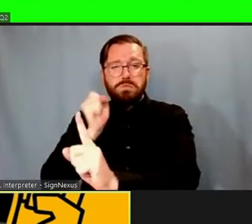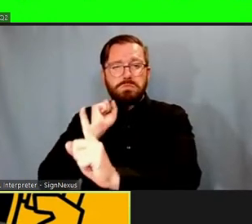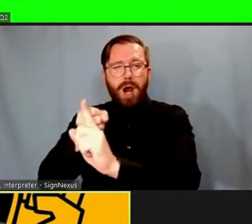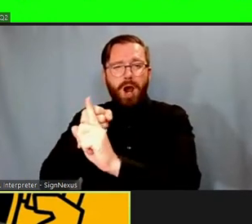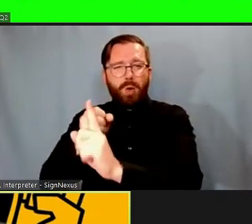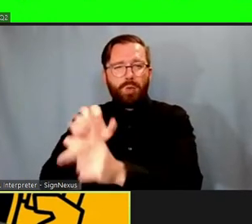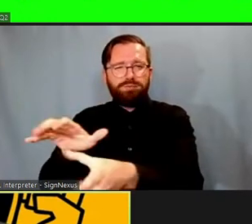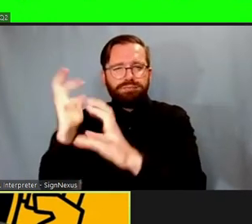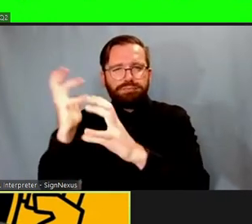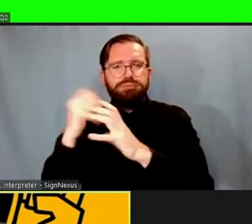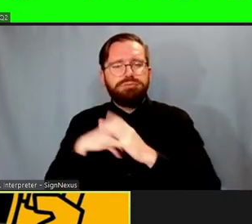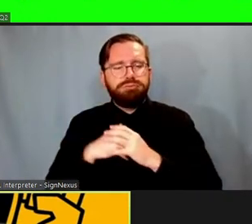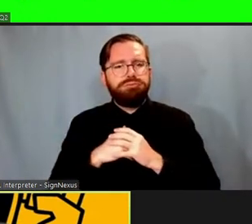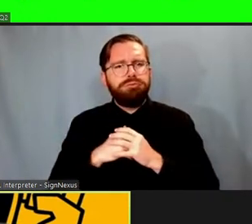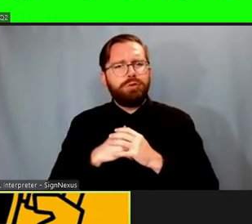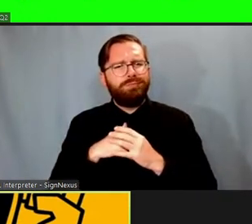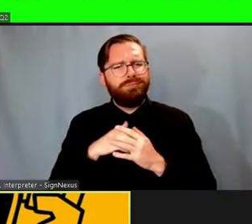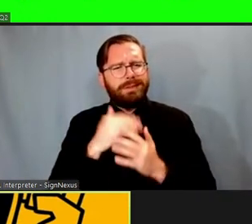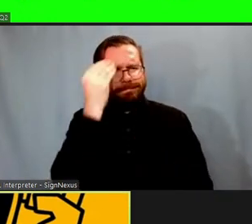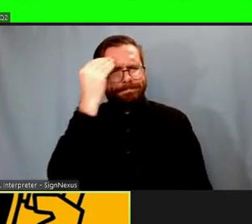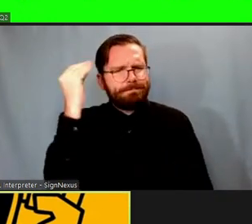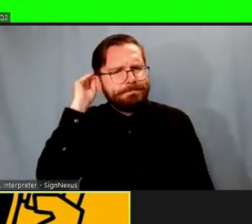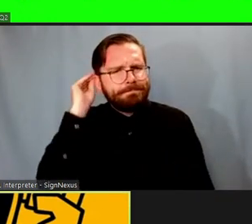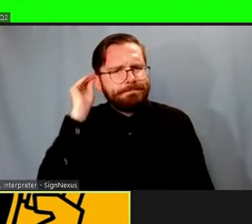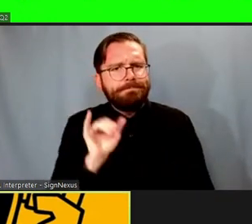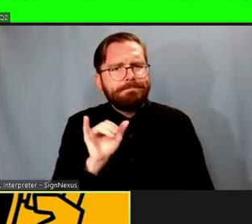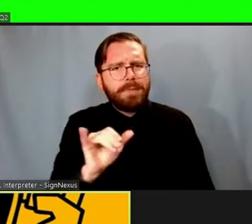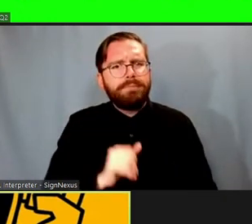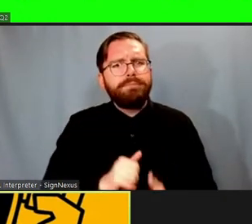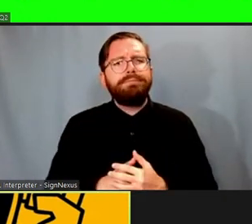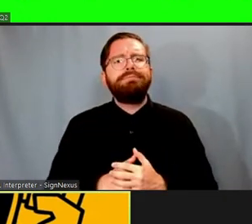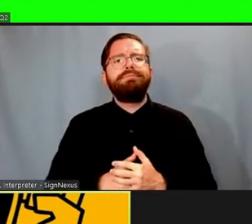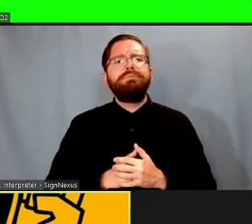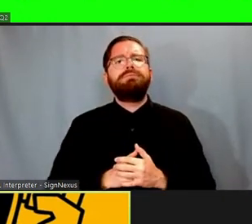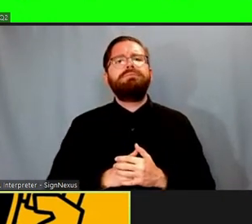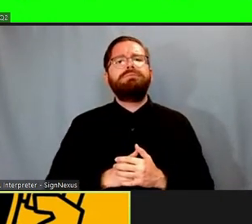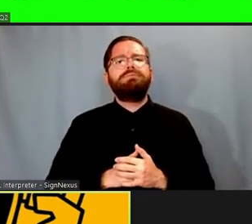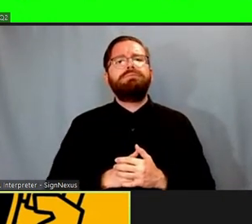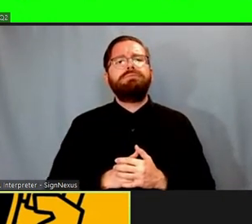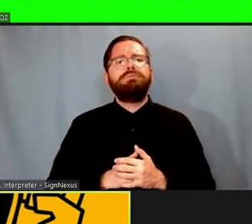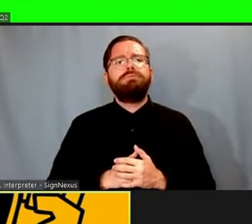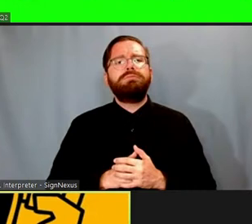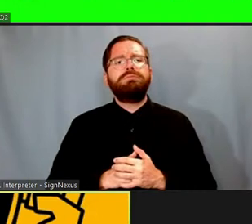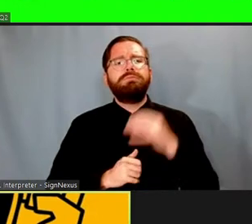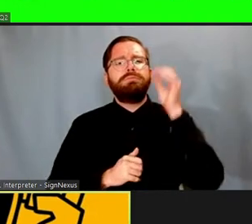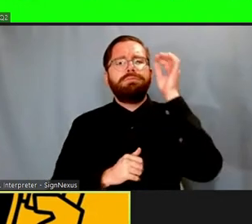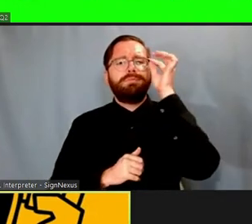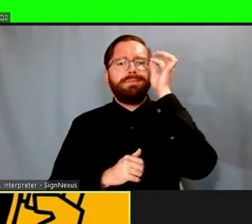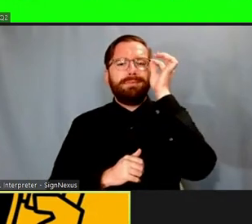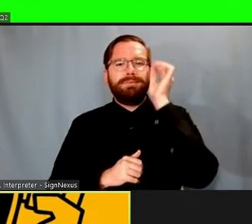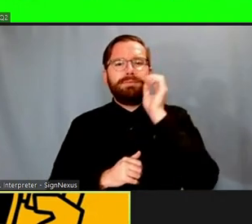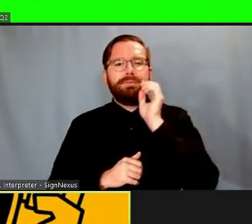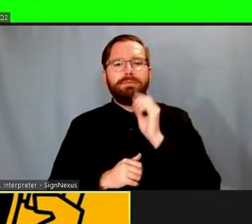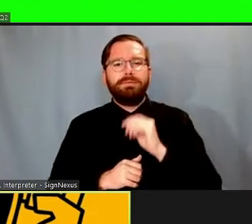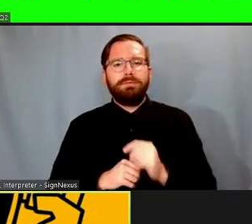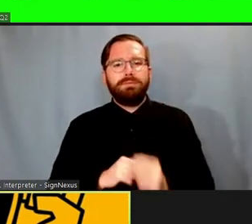in mind while uh considering the the this tolling